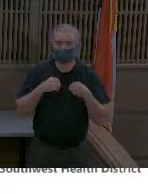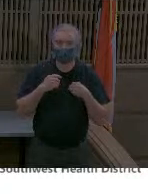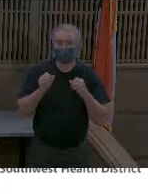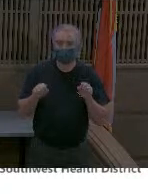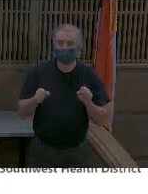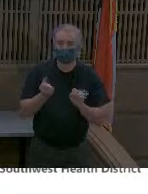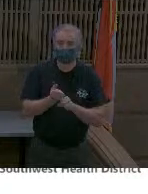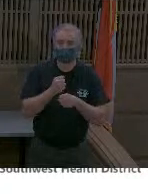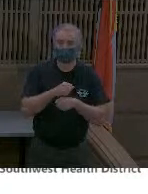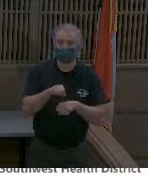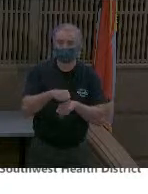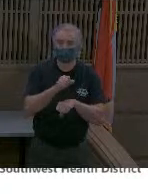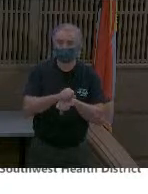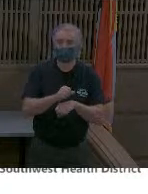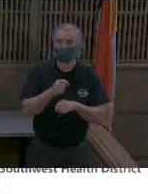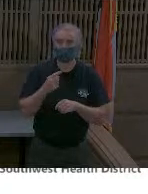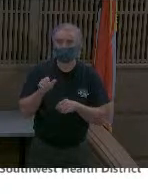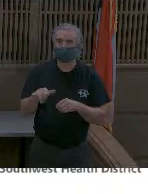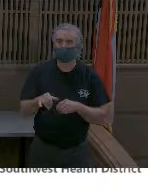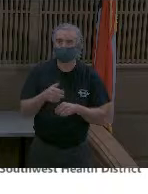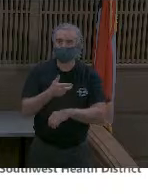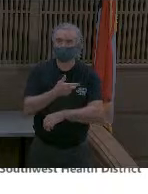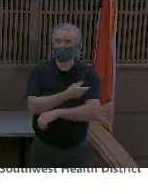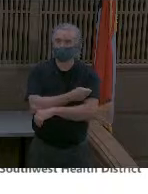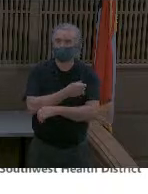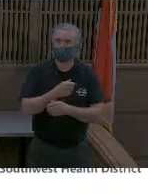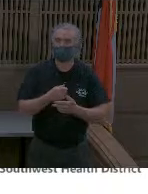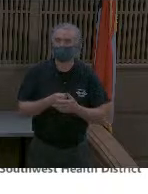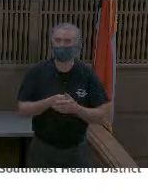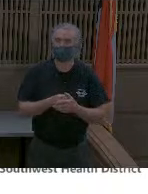appointment for the vaccine.